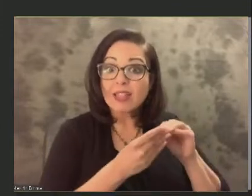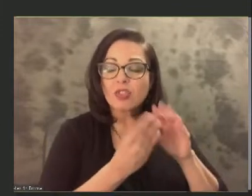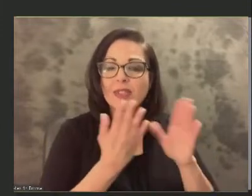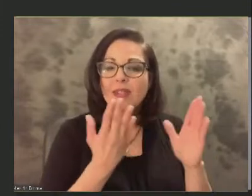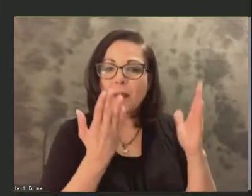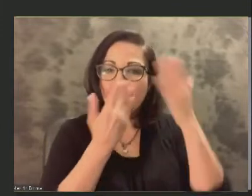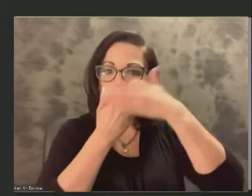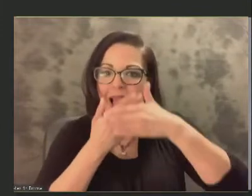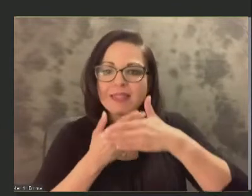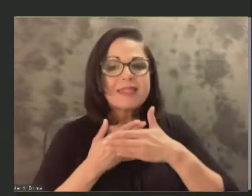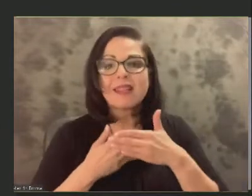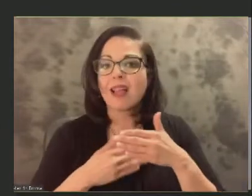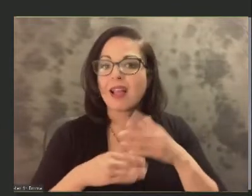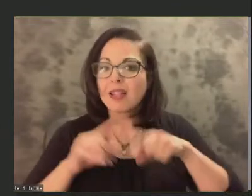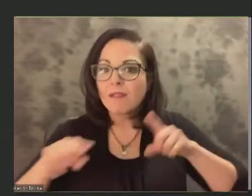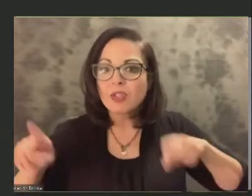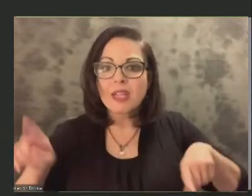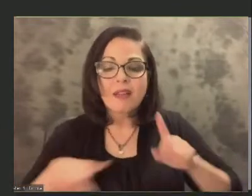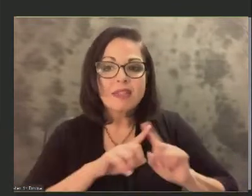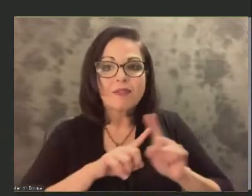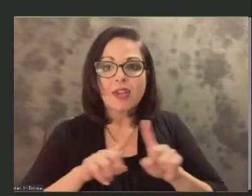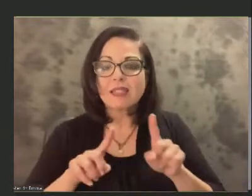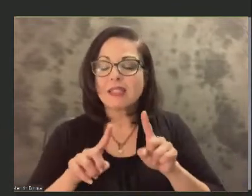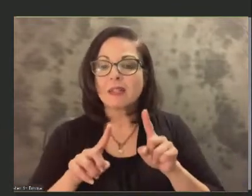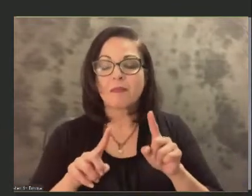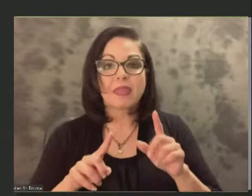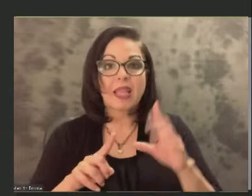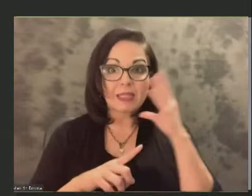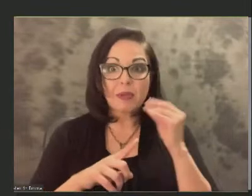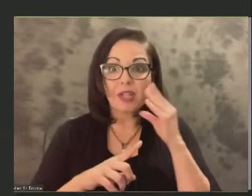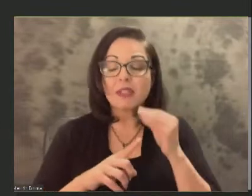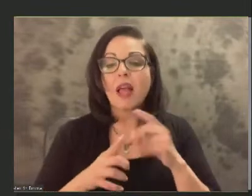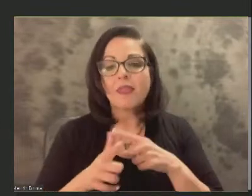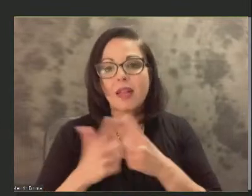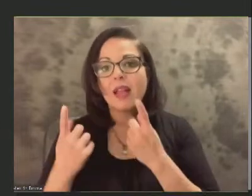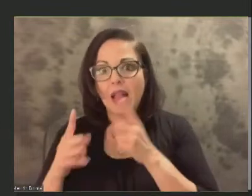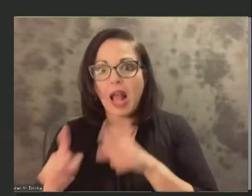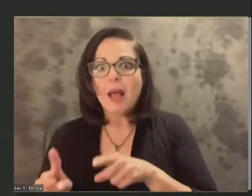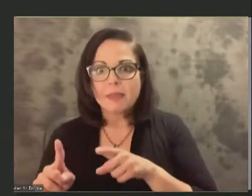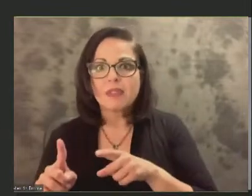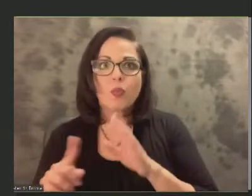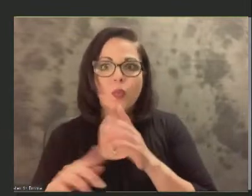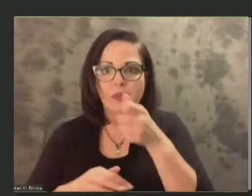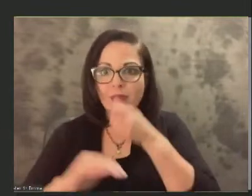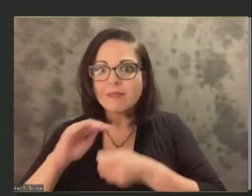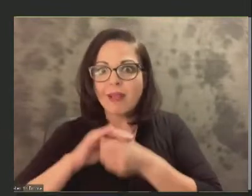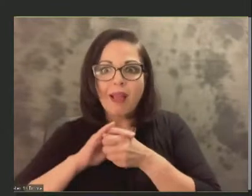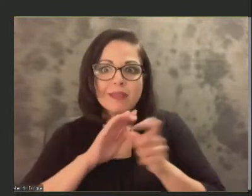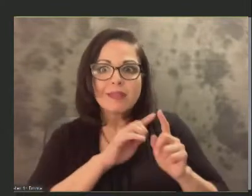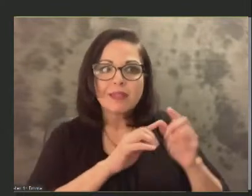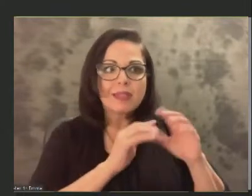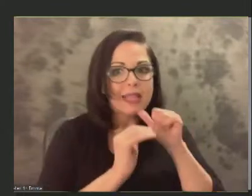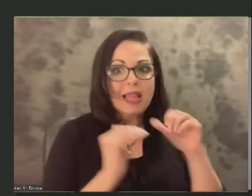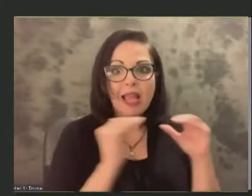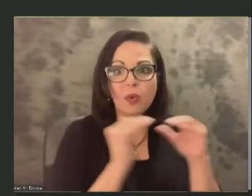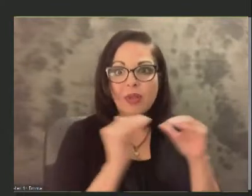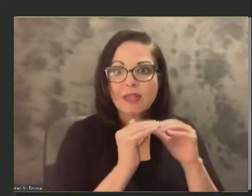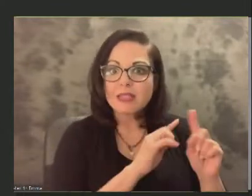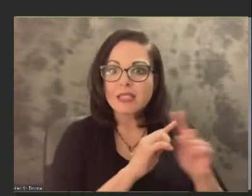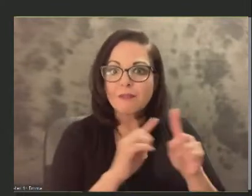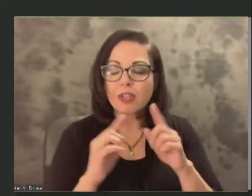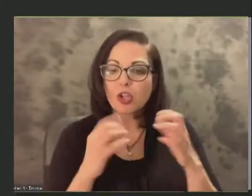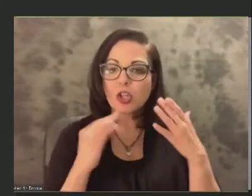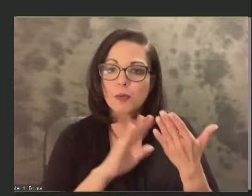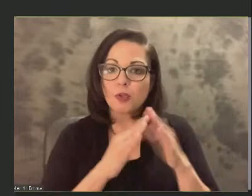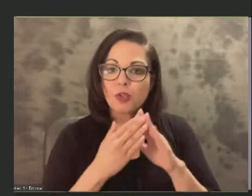diversity of experiences, which results in masking diversity of inequities that different communities experience. And so I think that